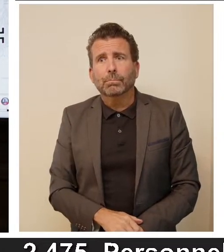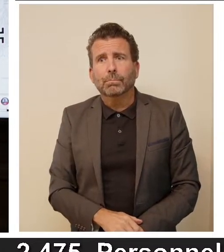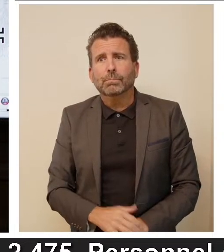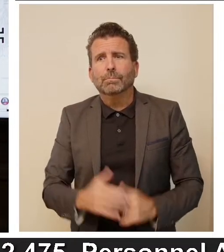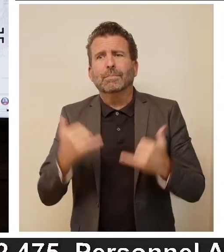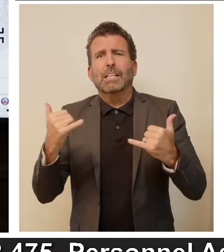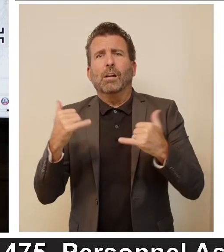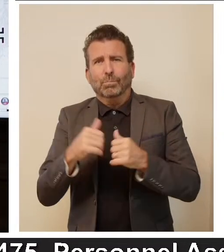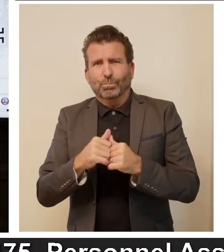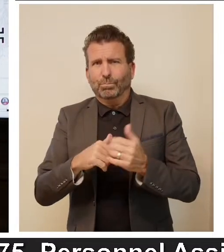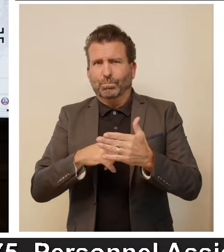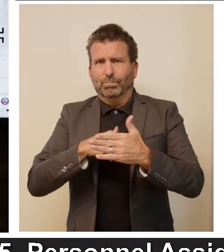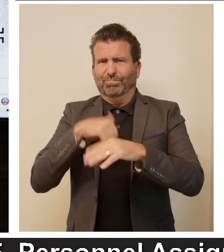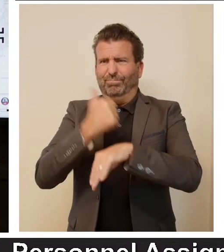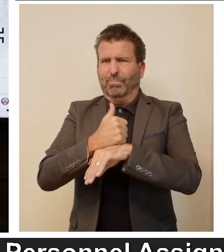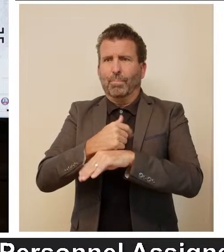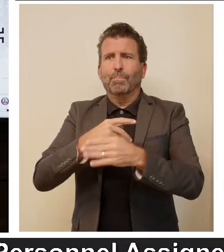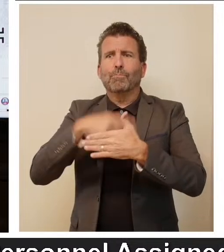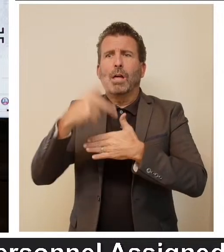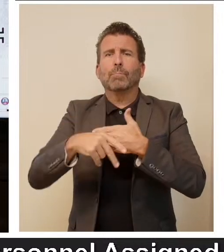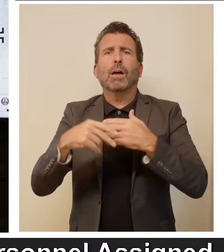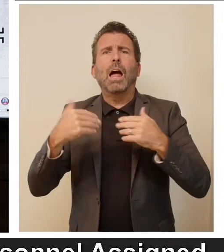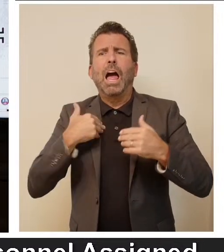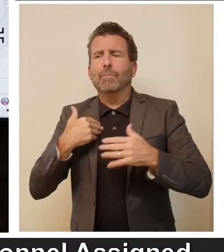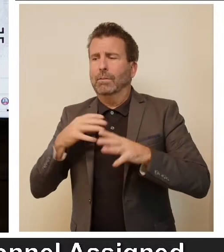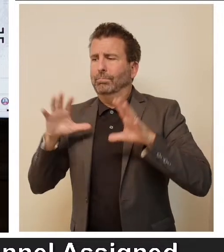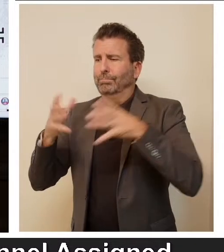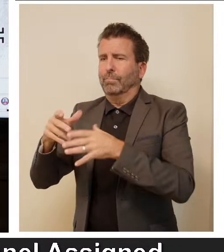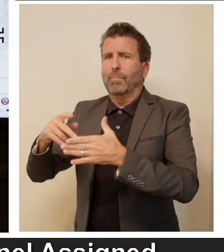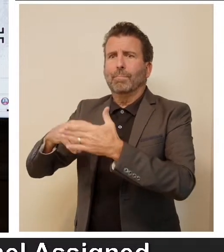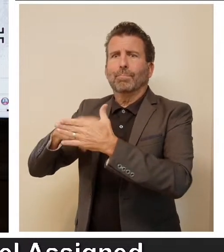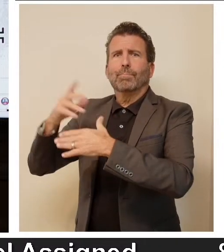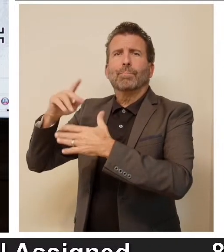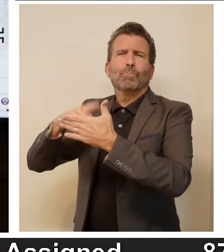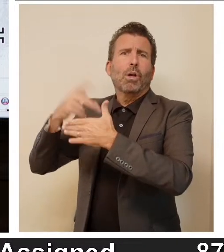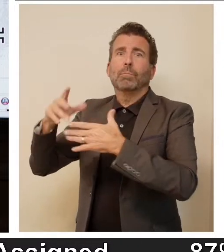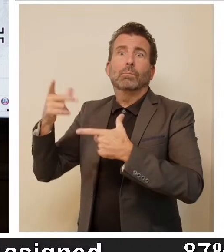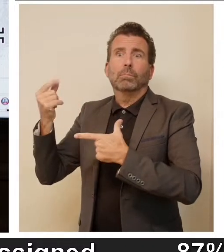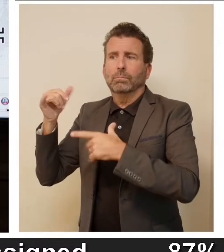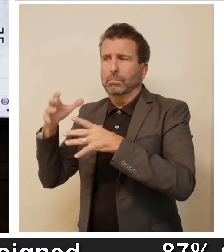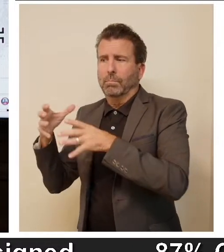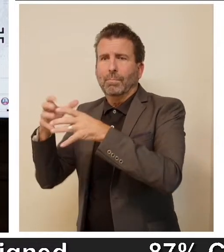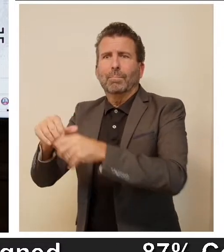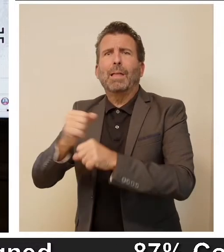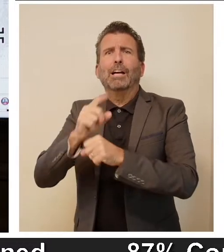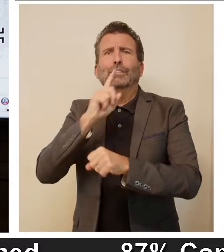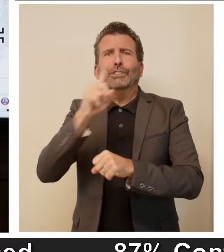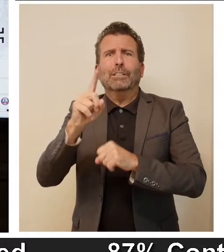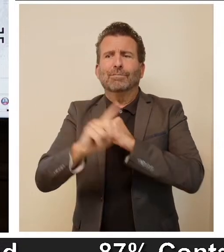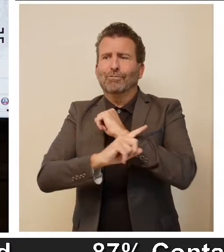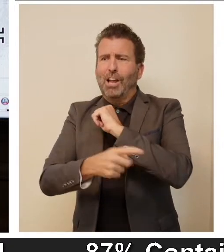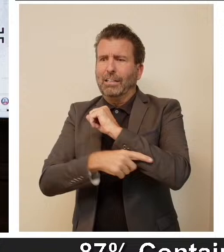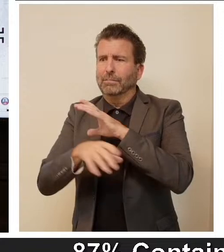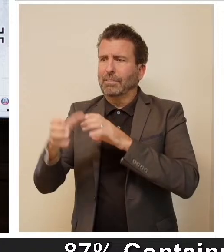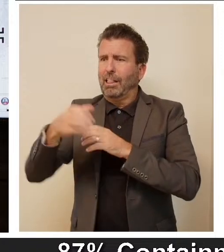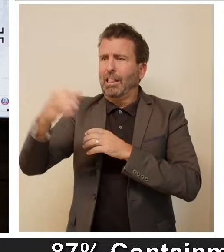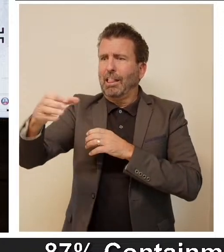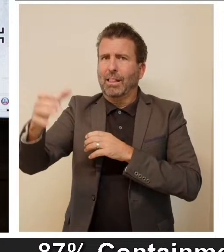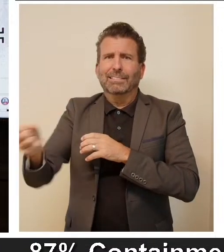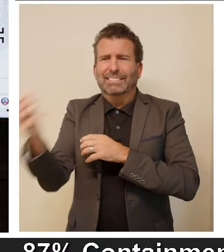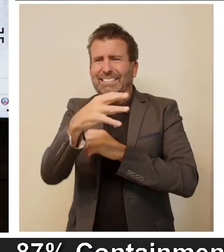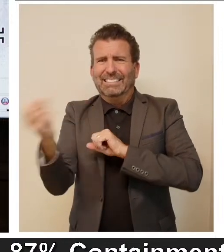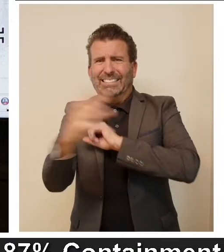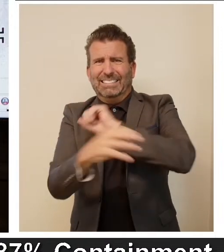removal, and disposal of fire debris. Property owners can opt out into this program to have their properties appropriately